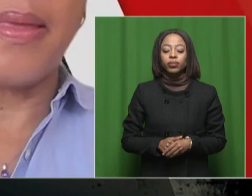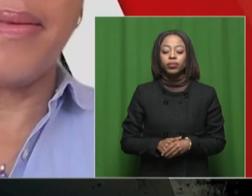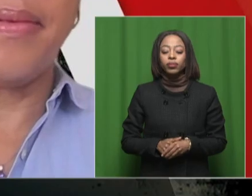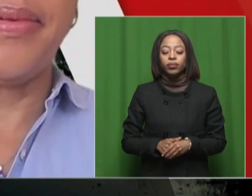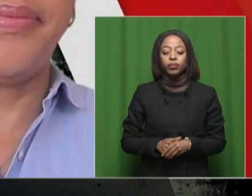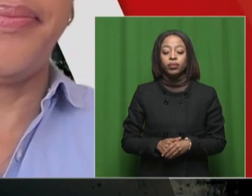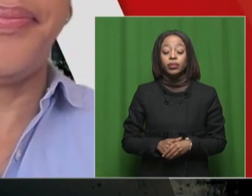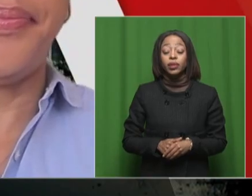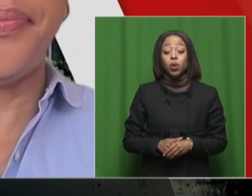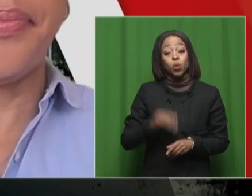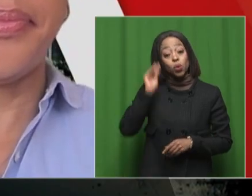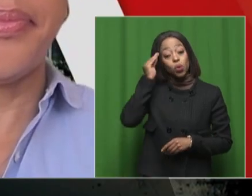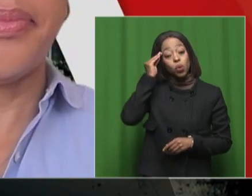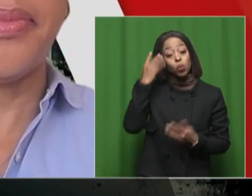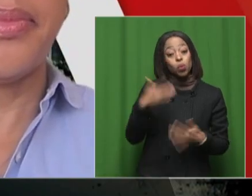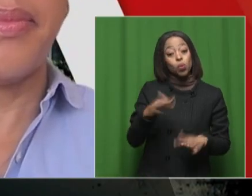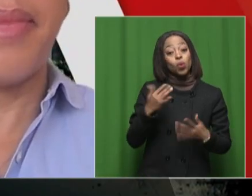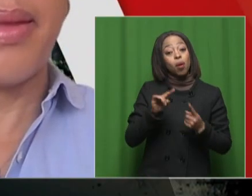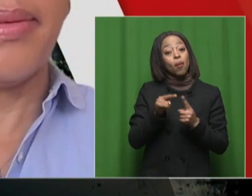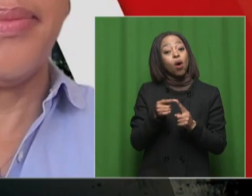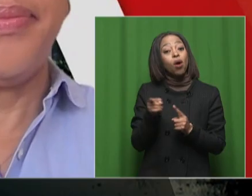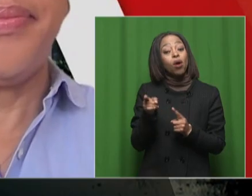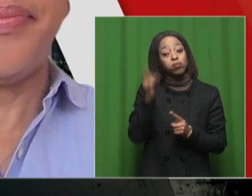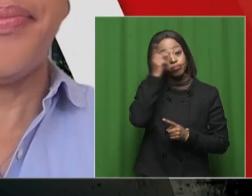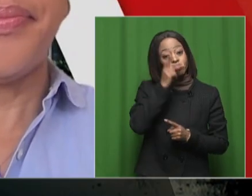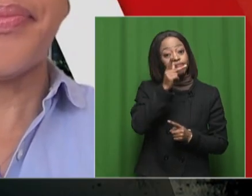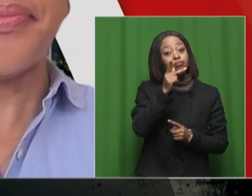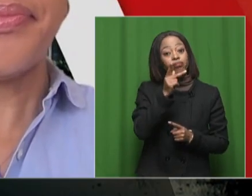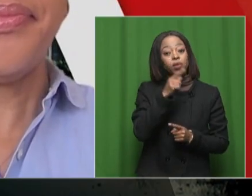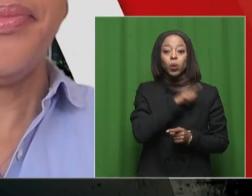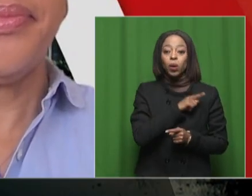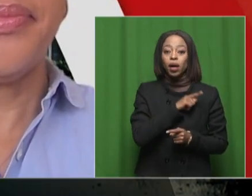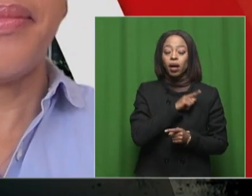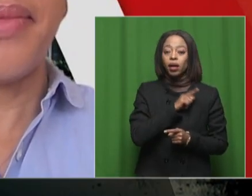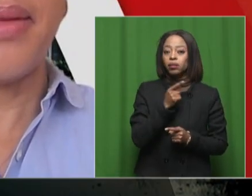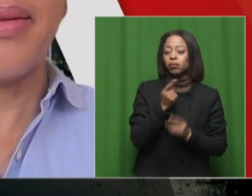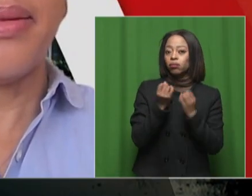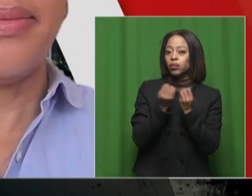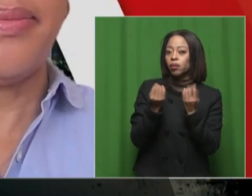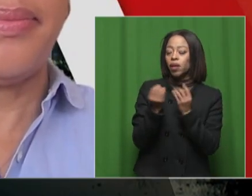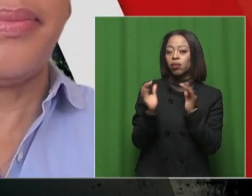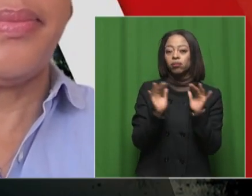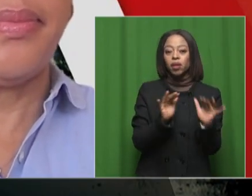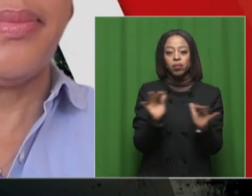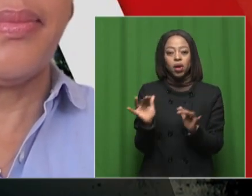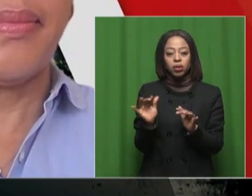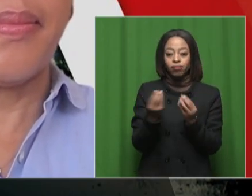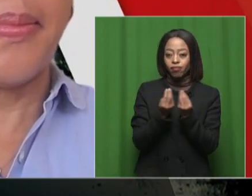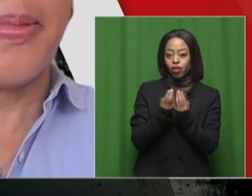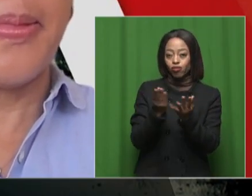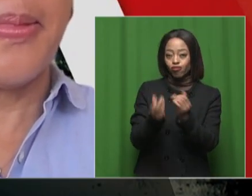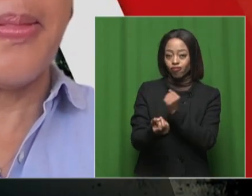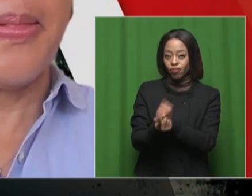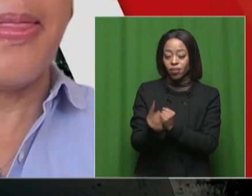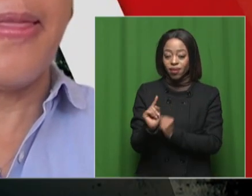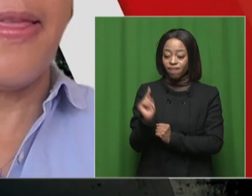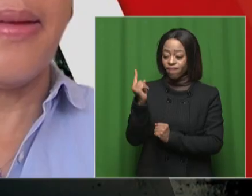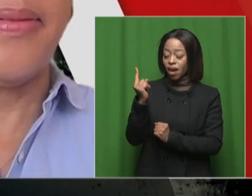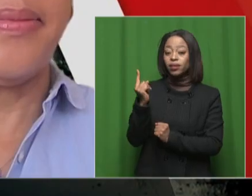And that's a very interesting point there, Professor Dlova, because for most people, when this happens,